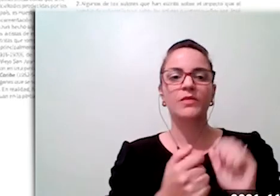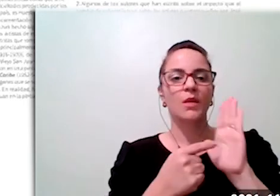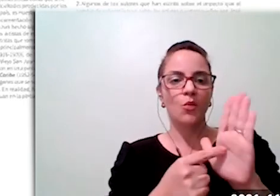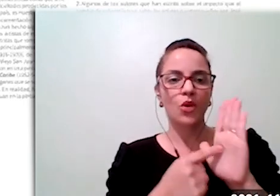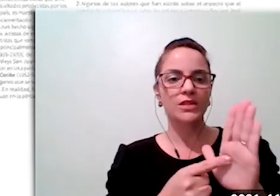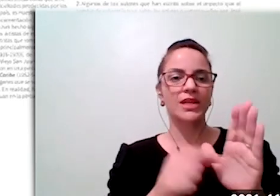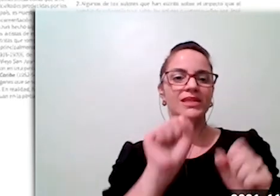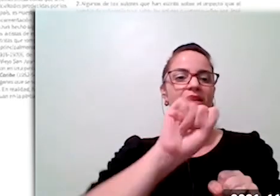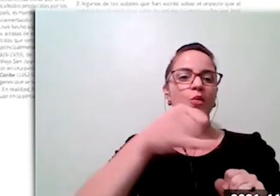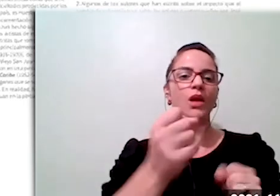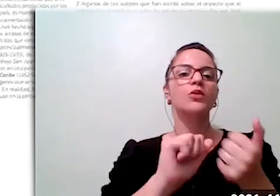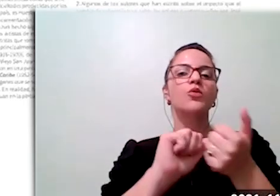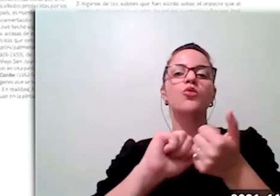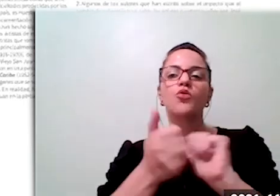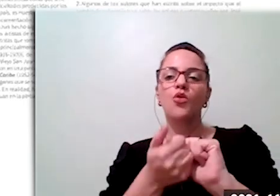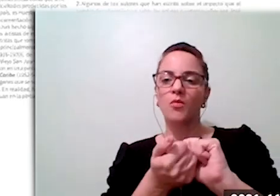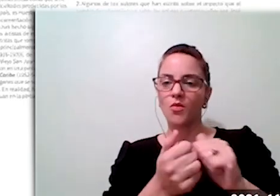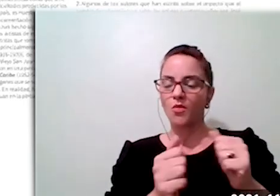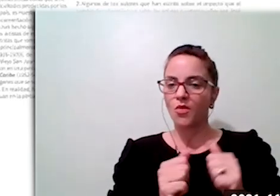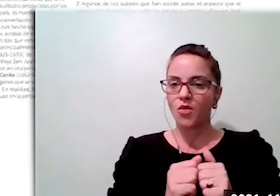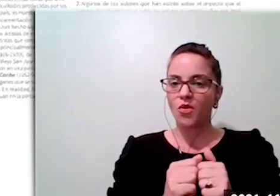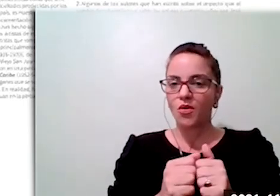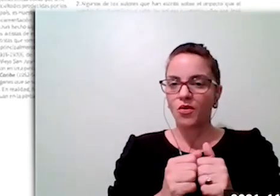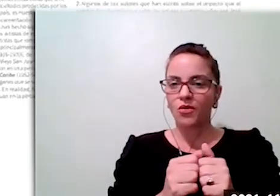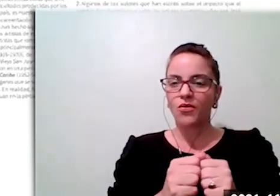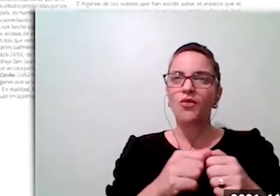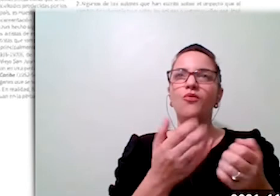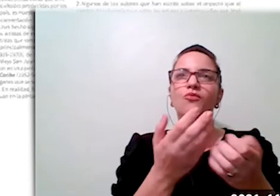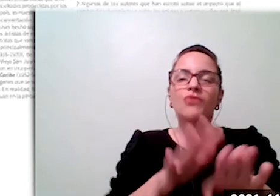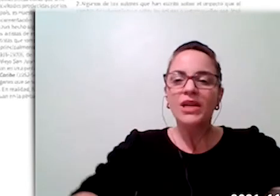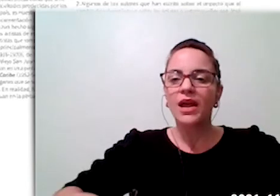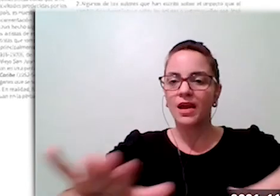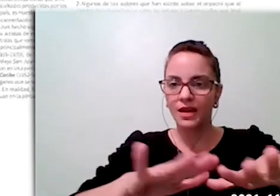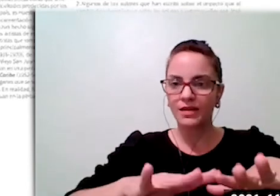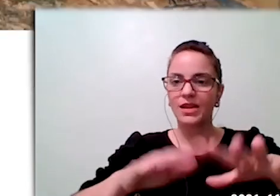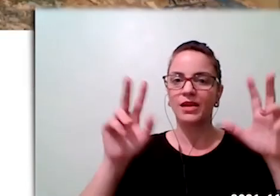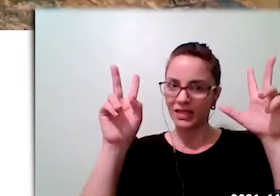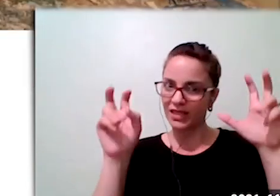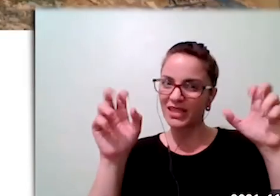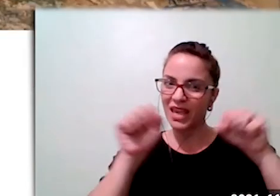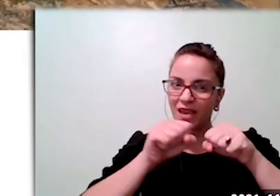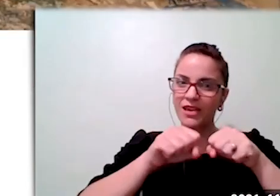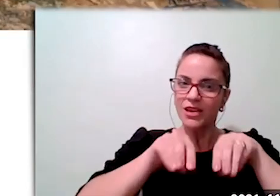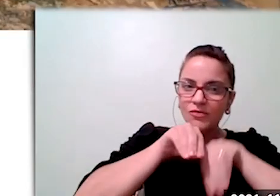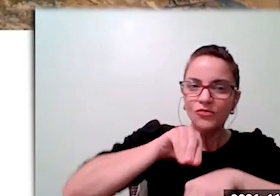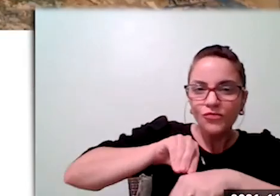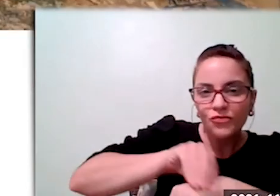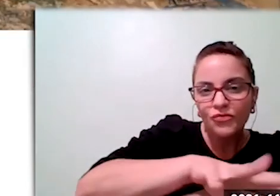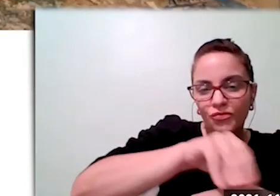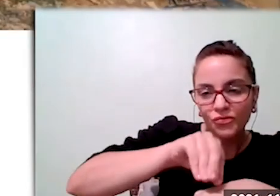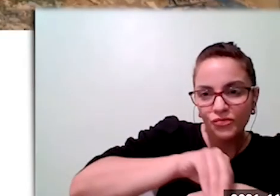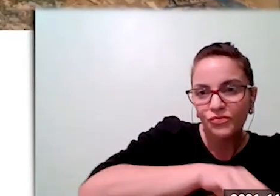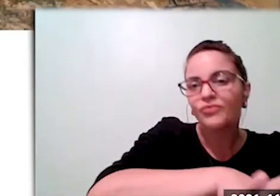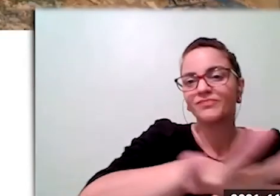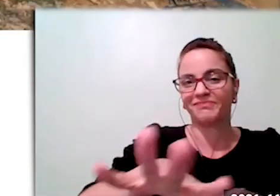of identity and cultural resistance from foreign influences. In the first decades, the displacements